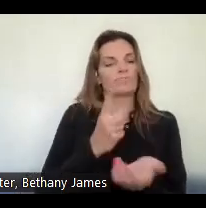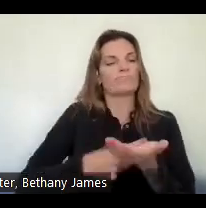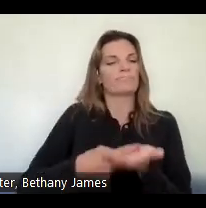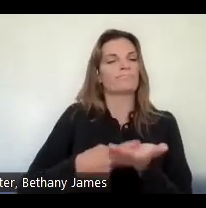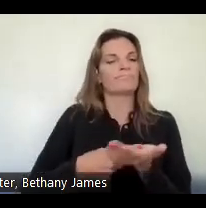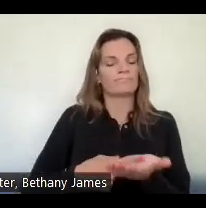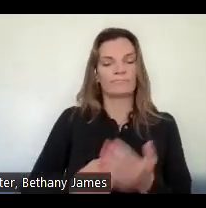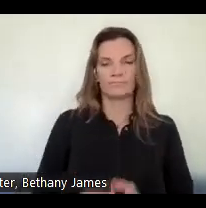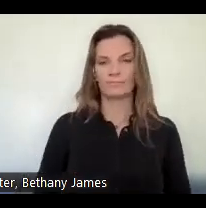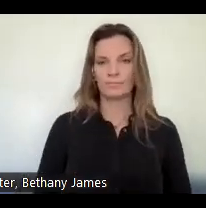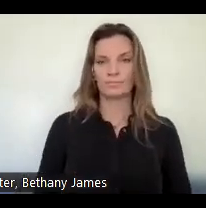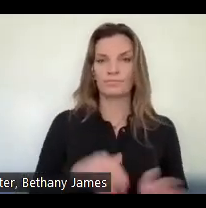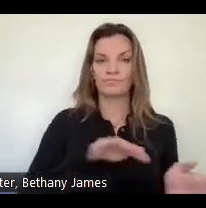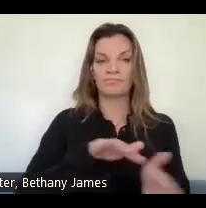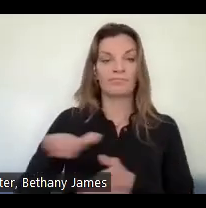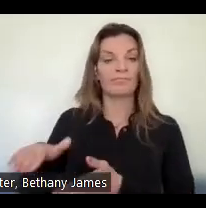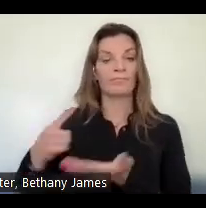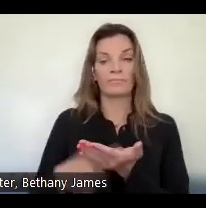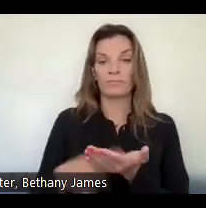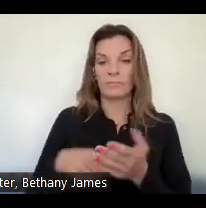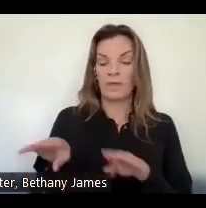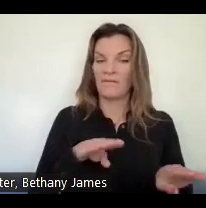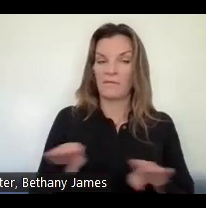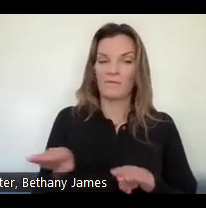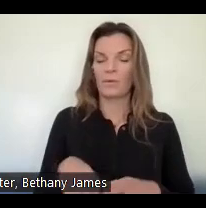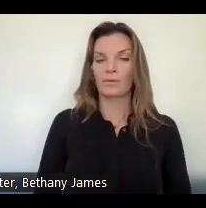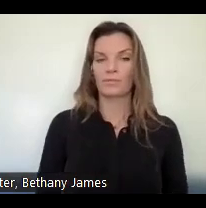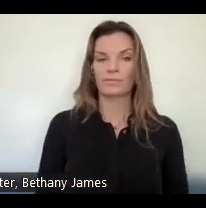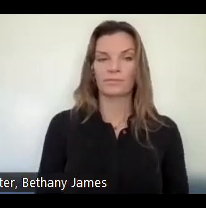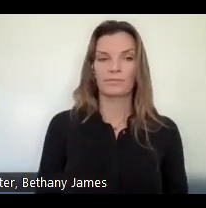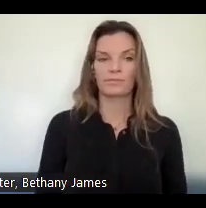And let's talk a little about behavior.